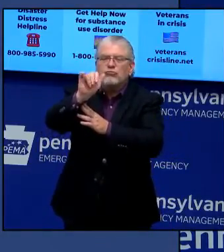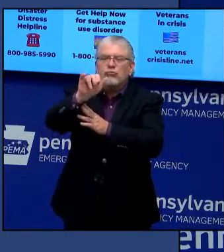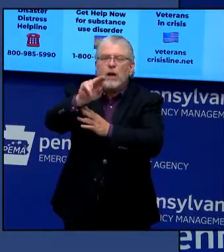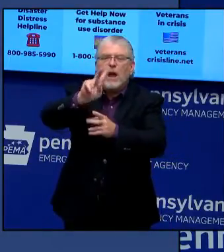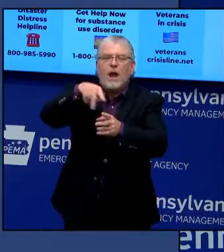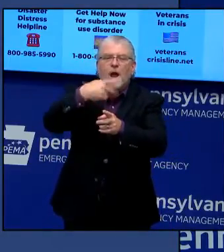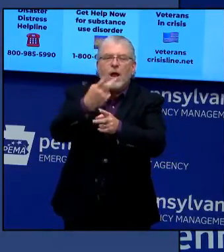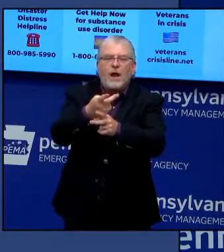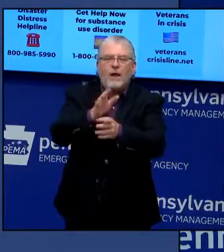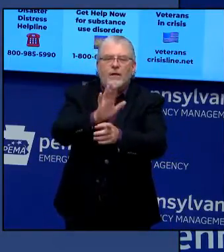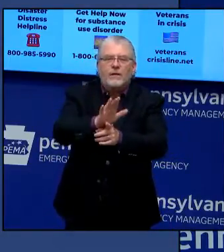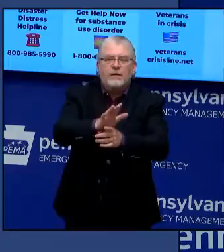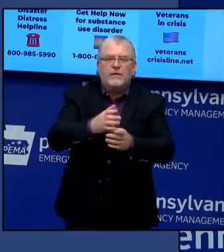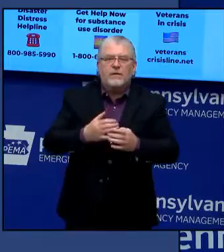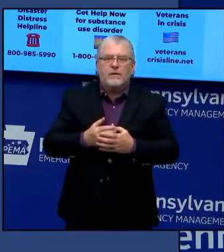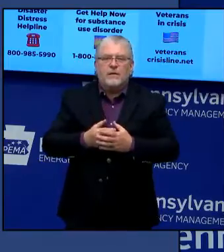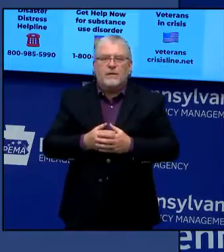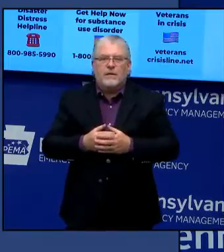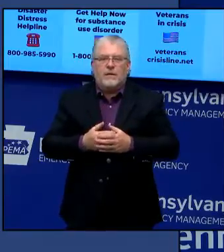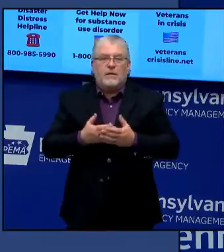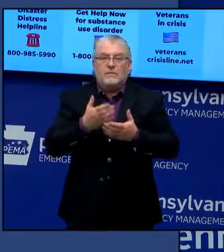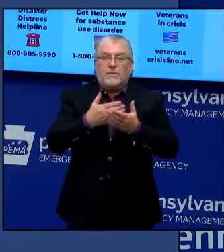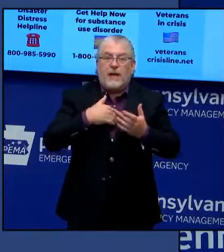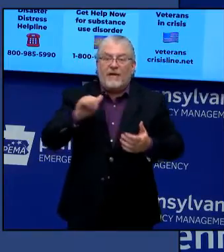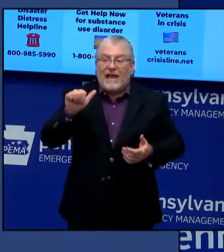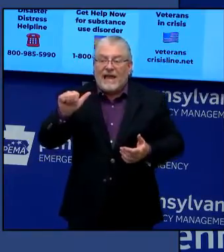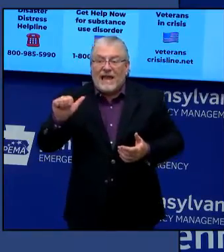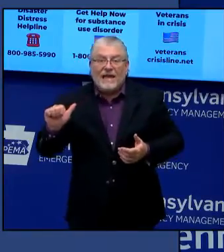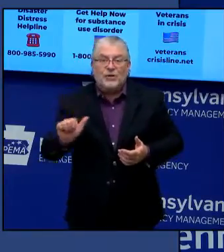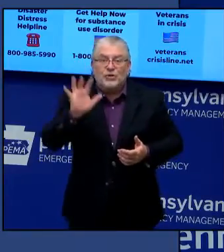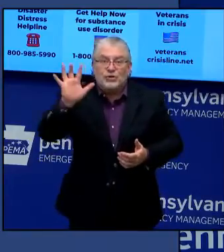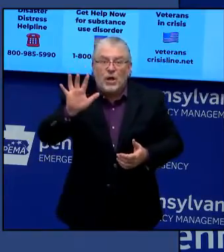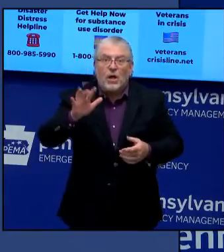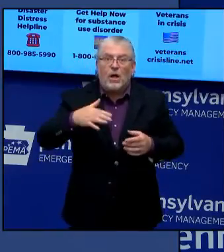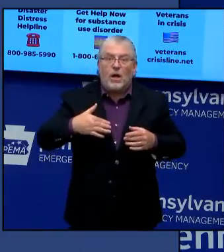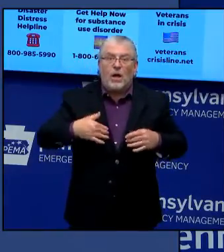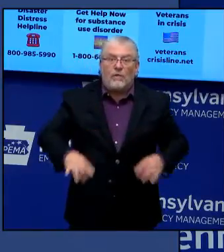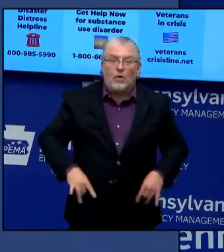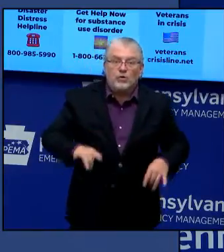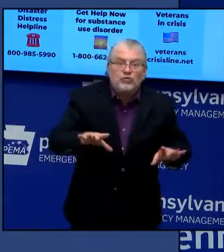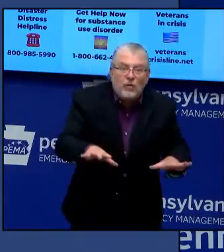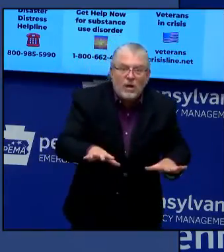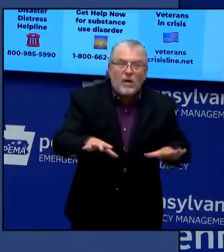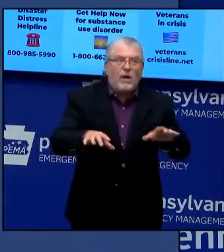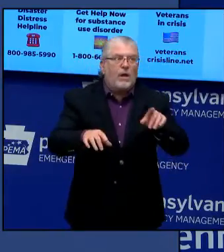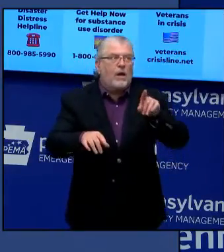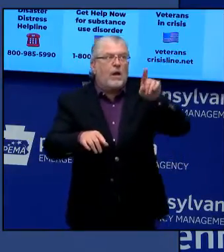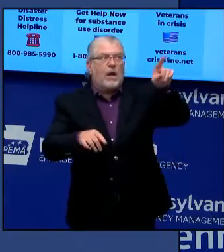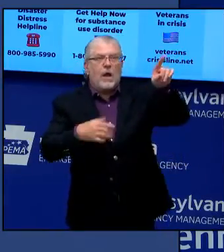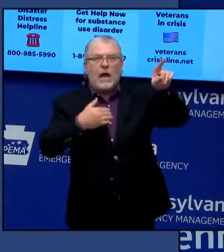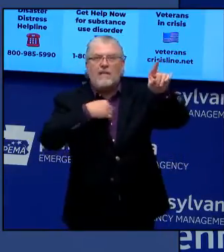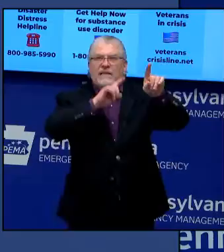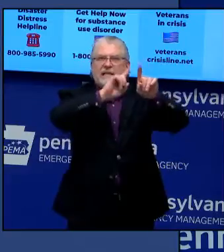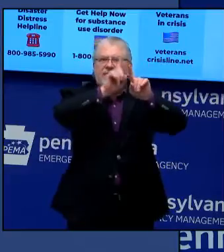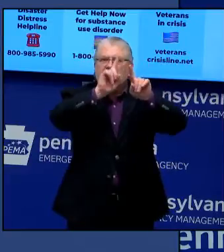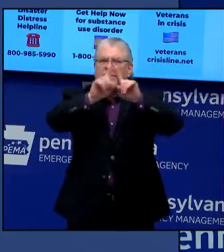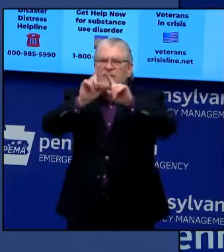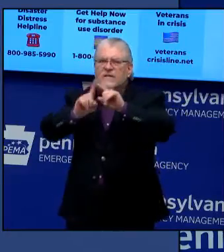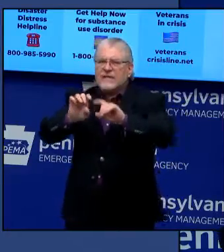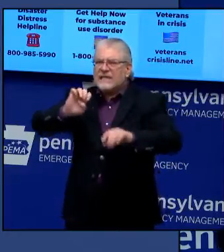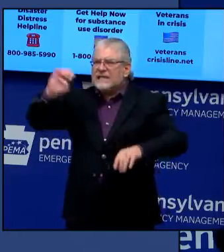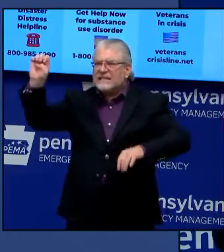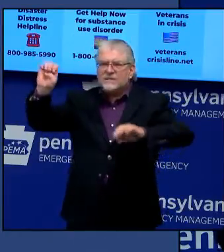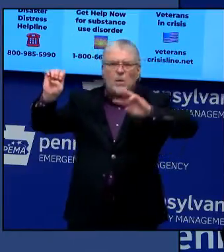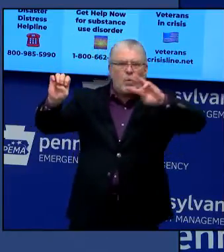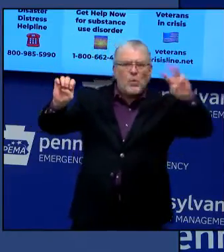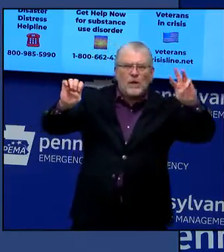Asia, Australia, et cetera. Maybe small differences on the West Coast or East Coast, but those differences have